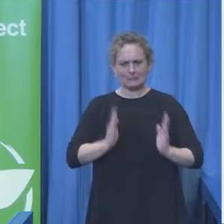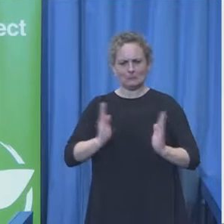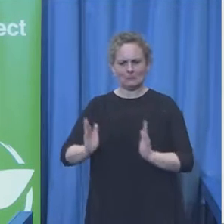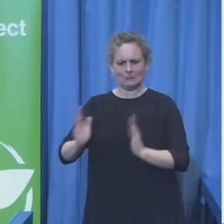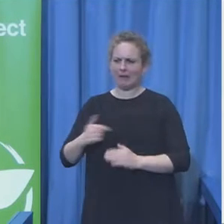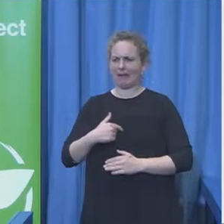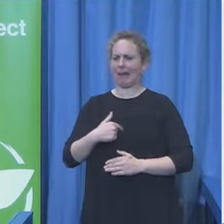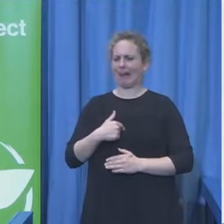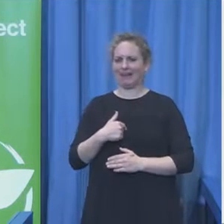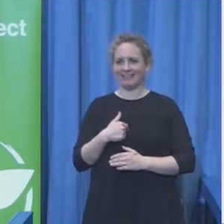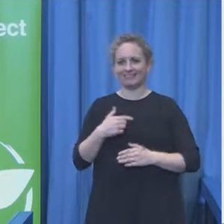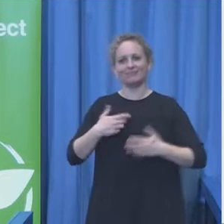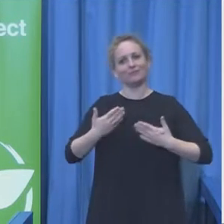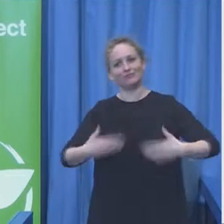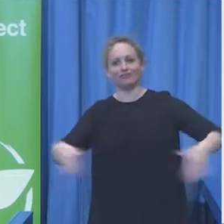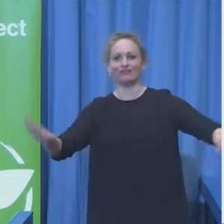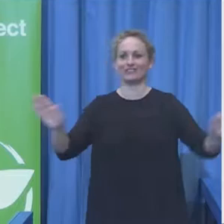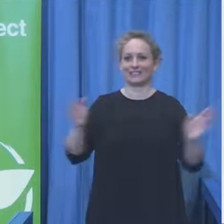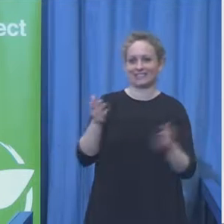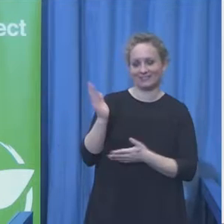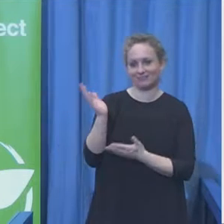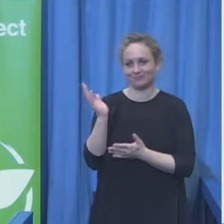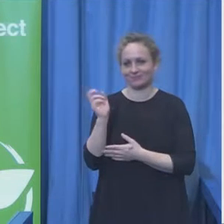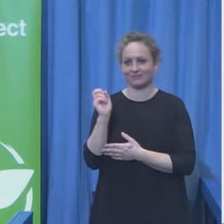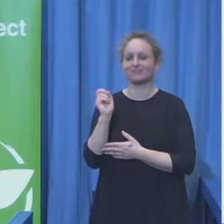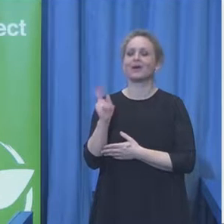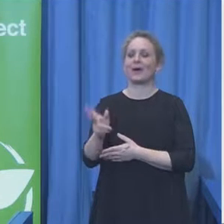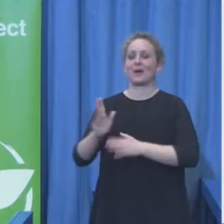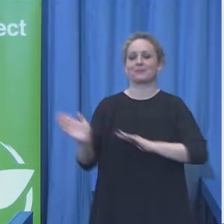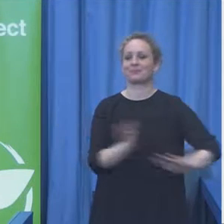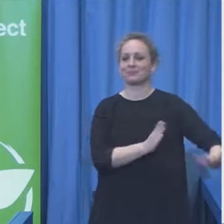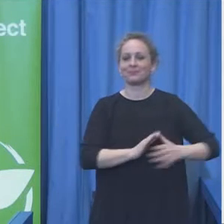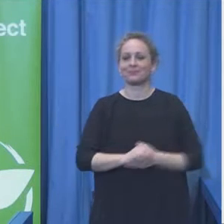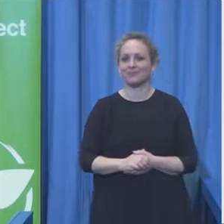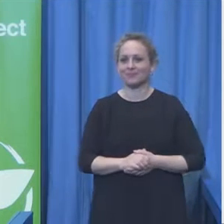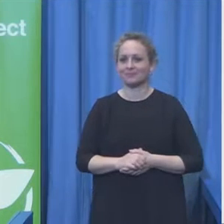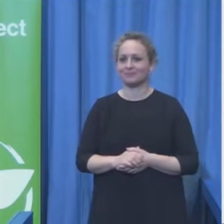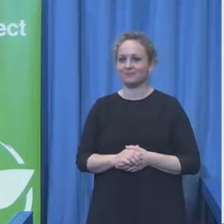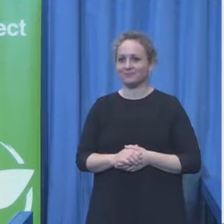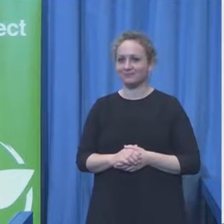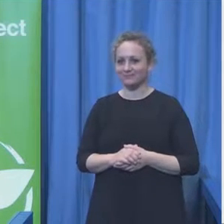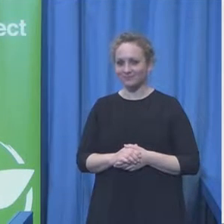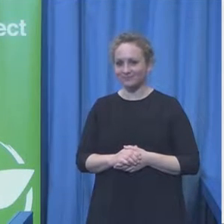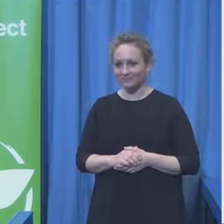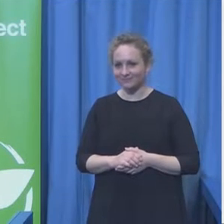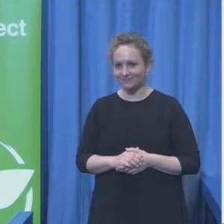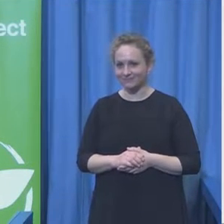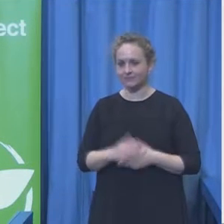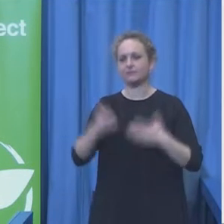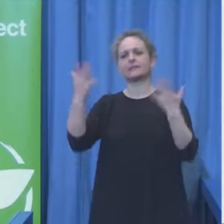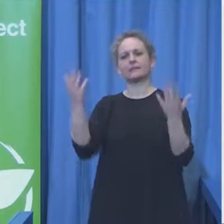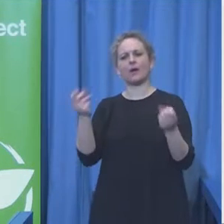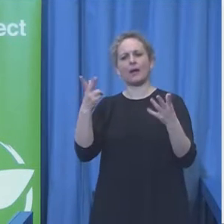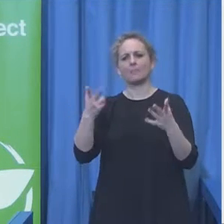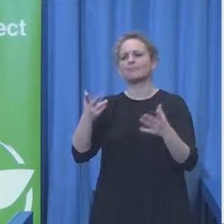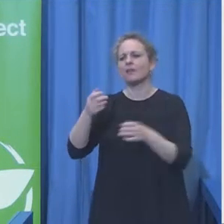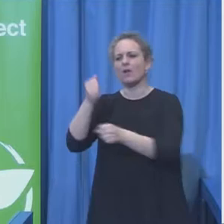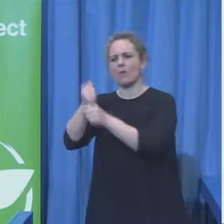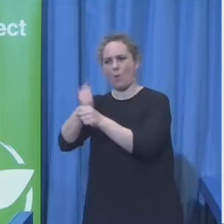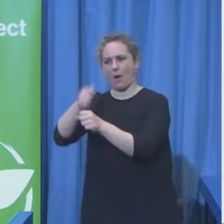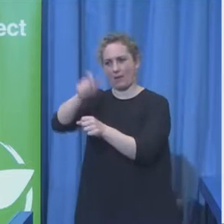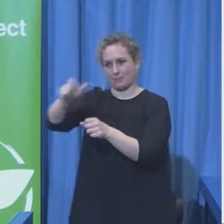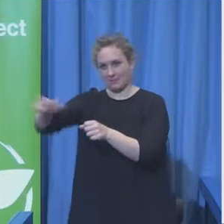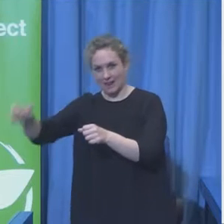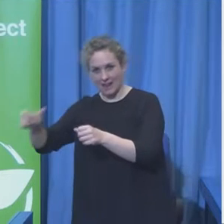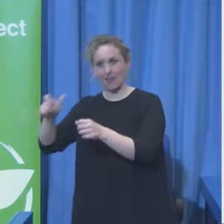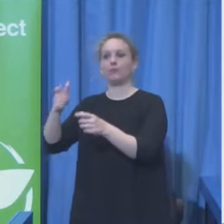economic growth, full and productive employment, and decent work for all. And definitely it includes